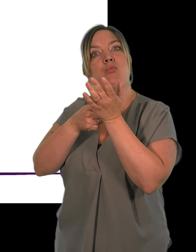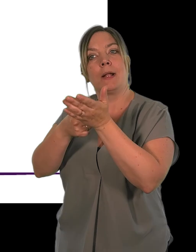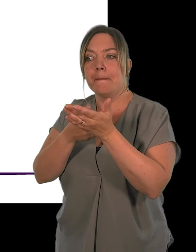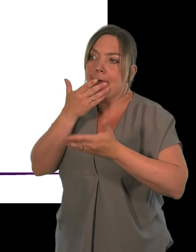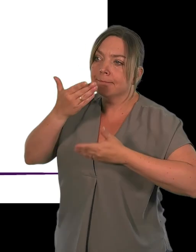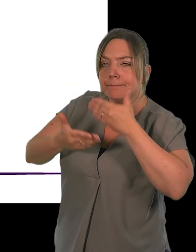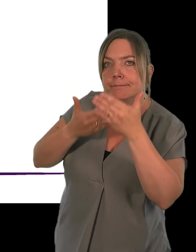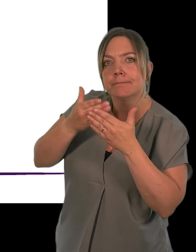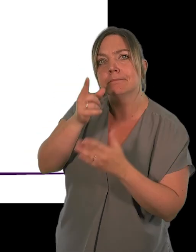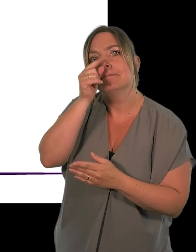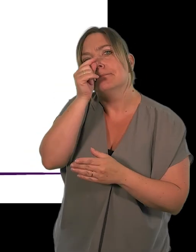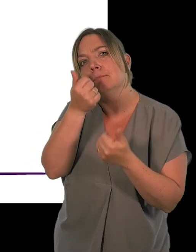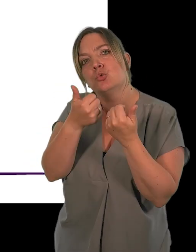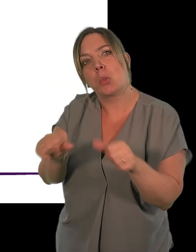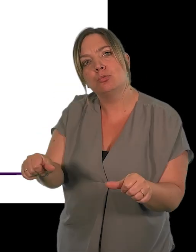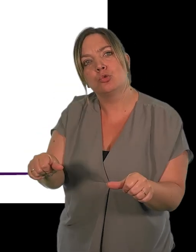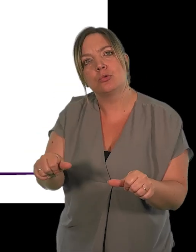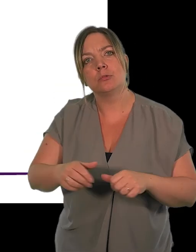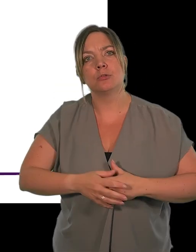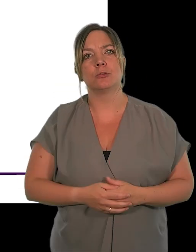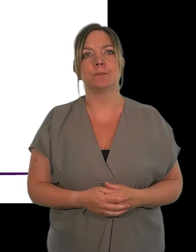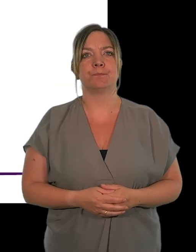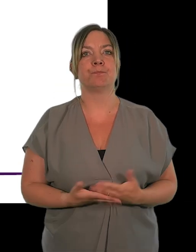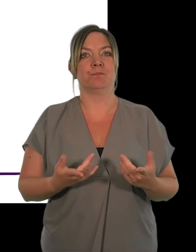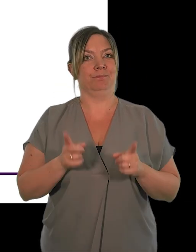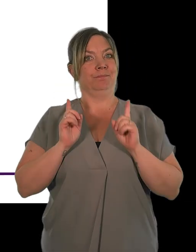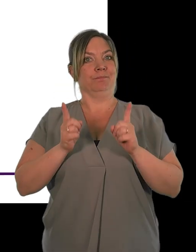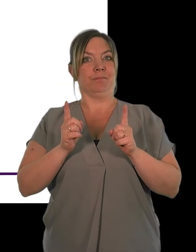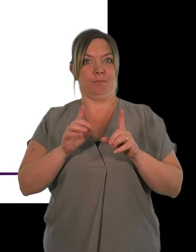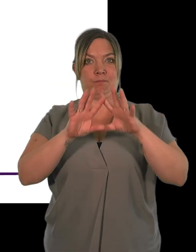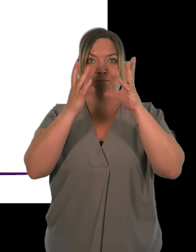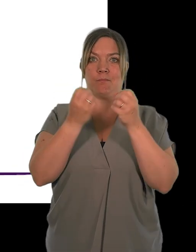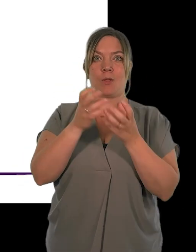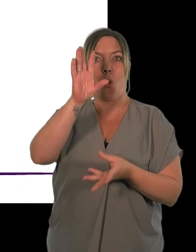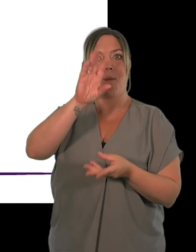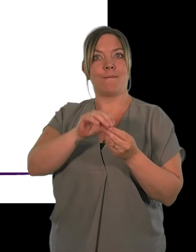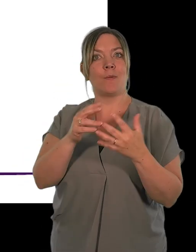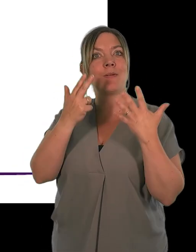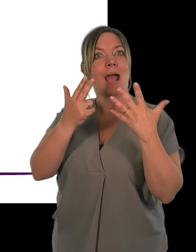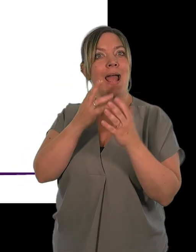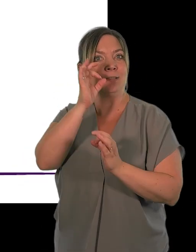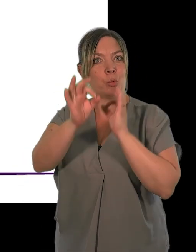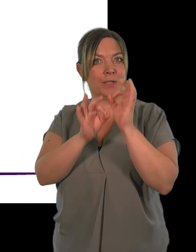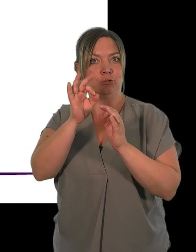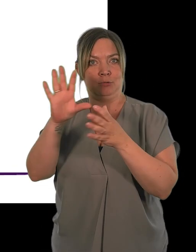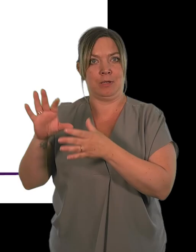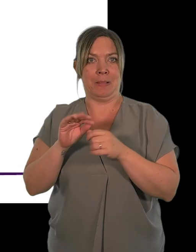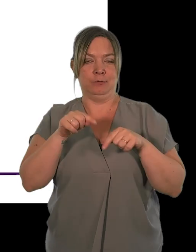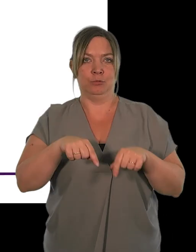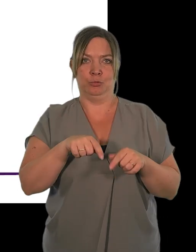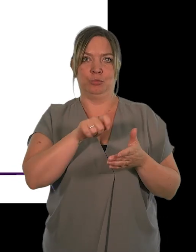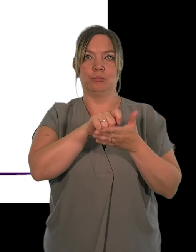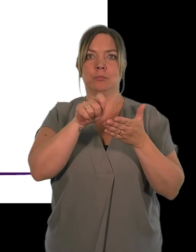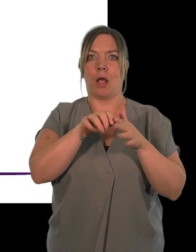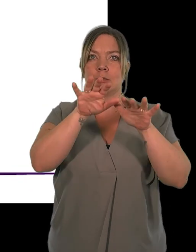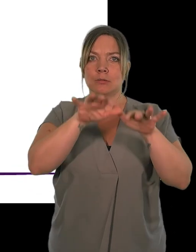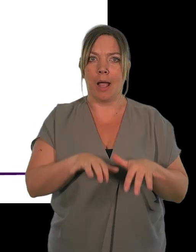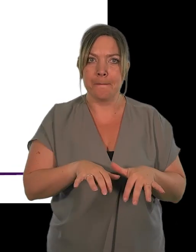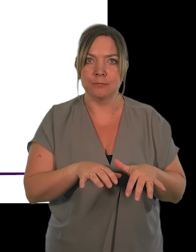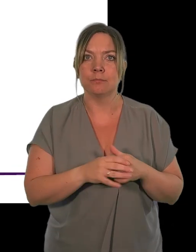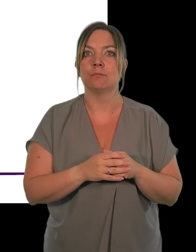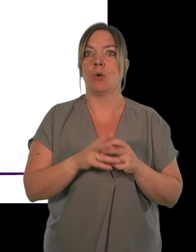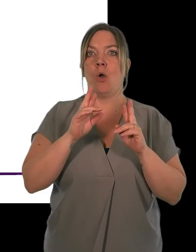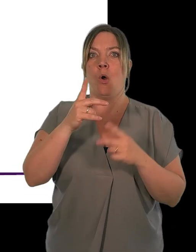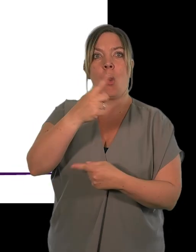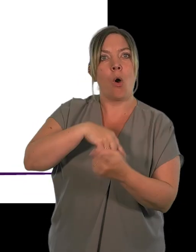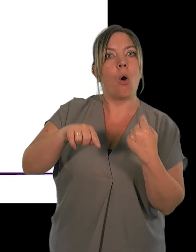the 8 questions for this assignment, and I hope you found the detail useful in readying you for this assessment.